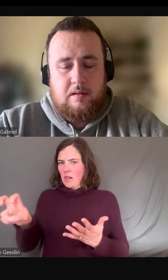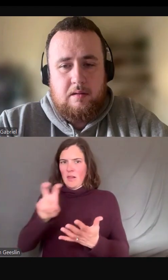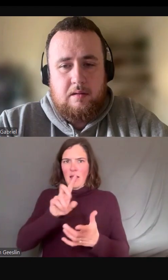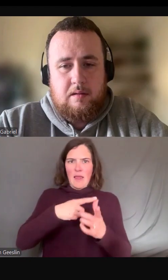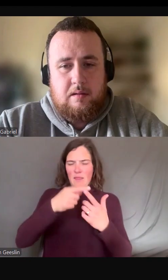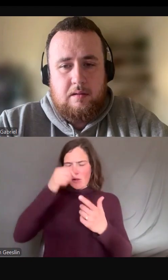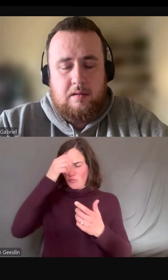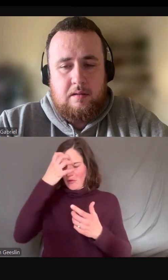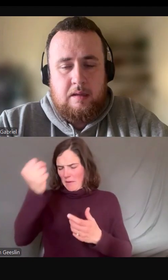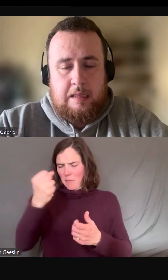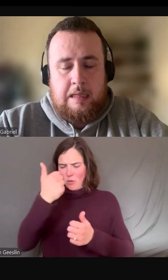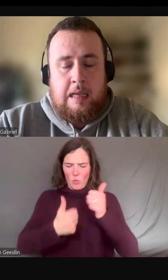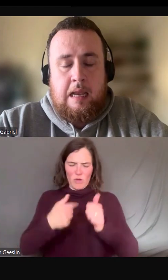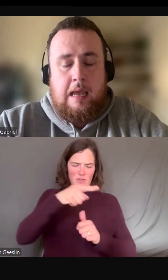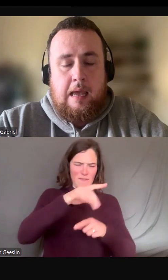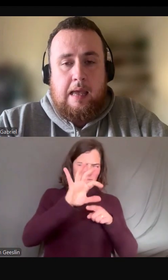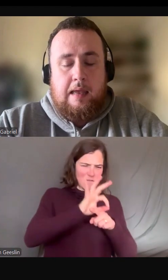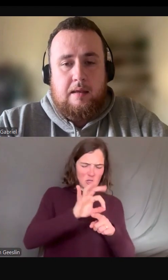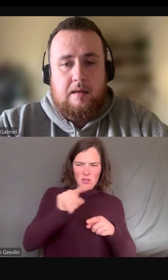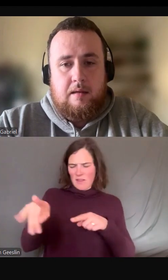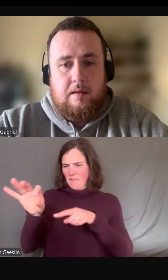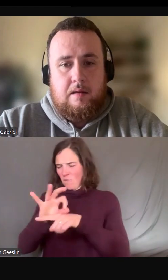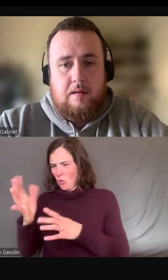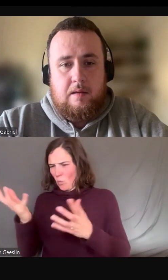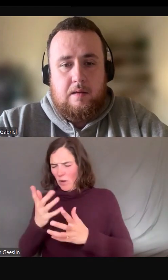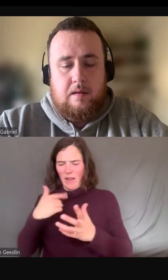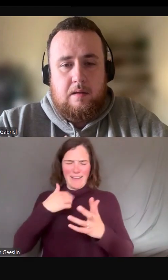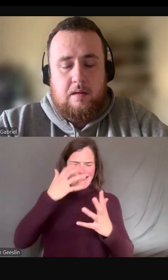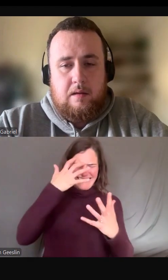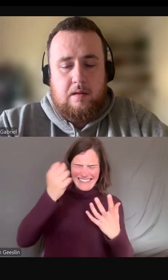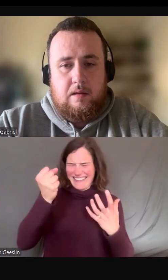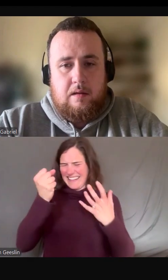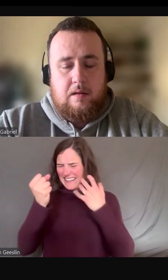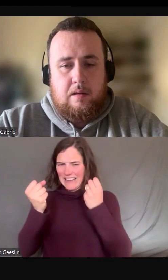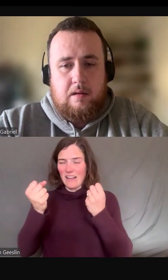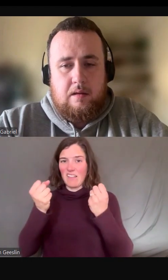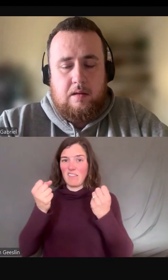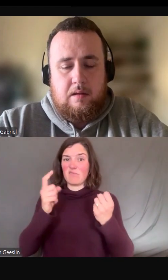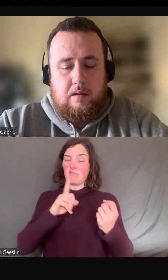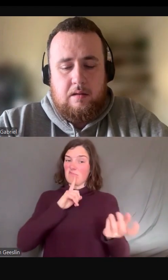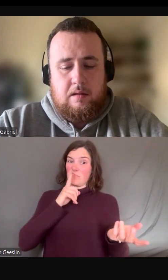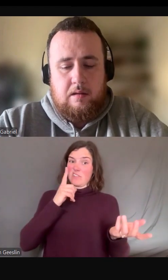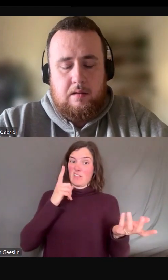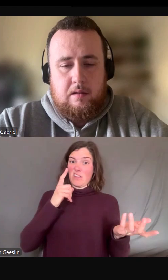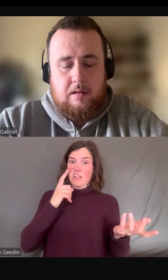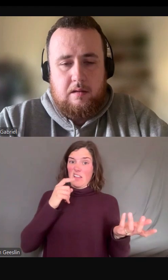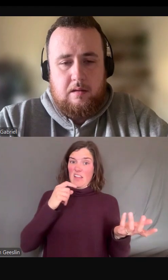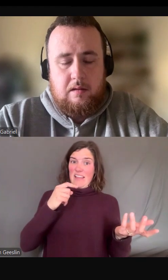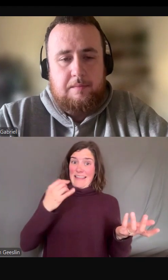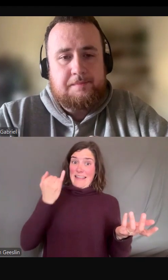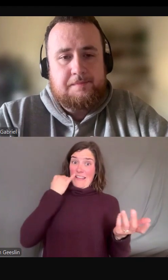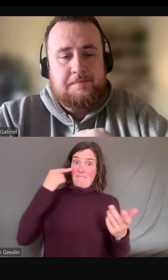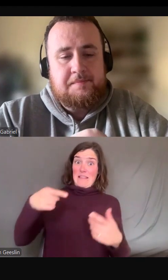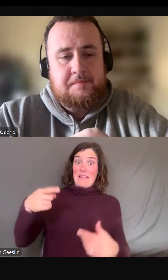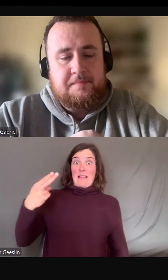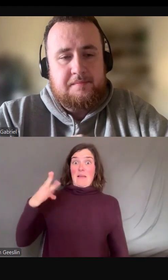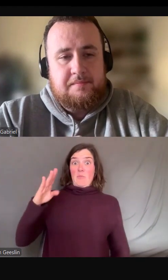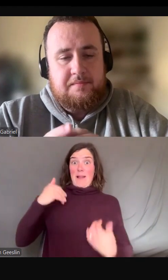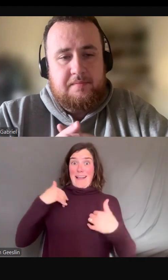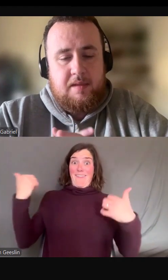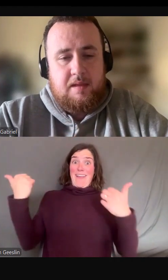to. So, for me, if this is an all-in-one kind of an